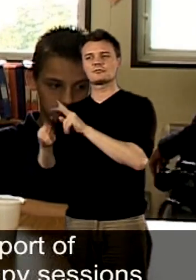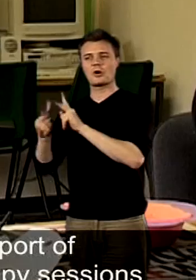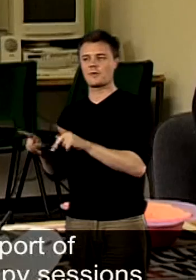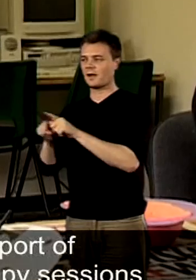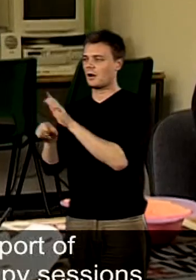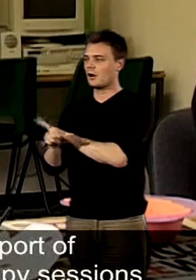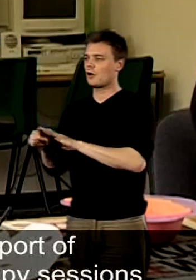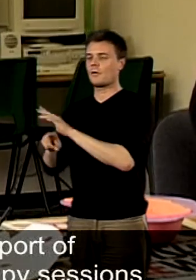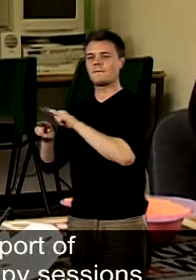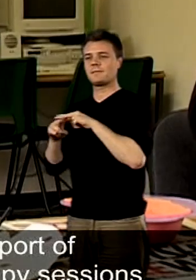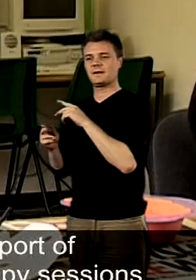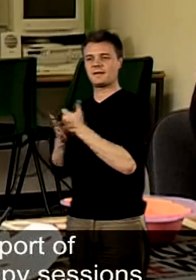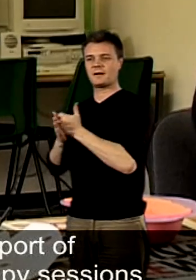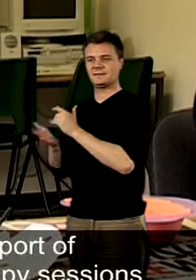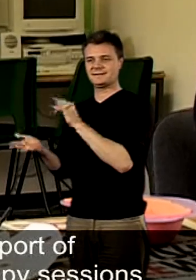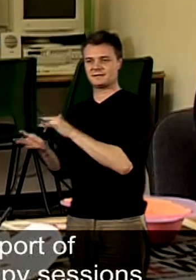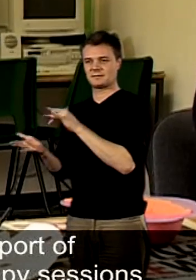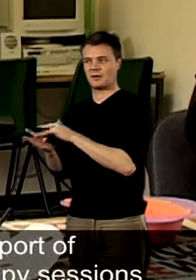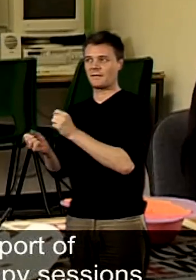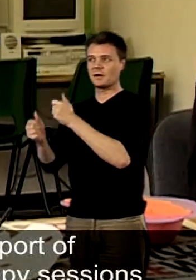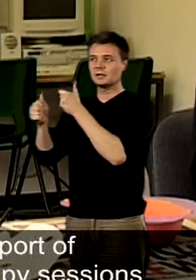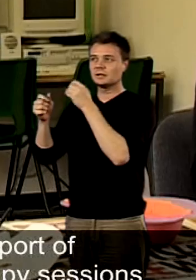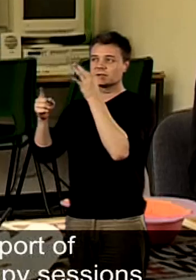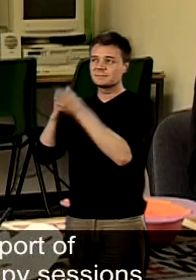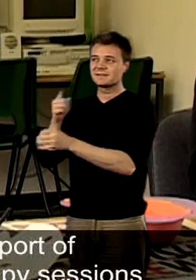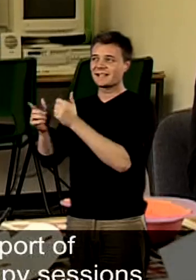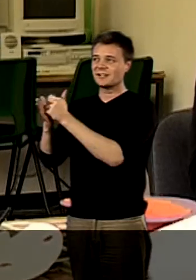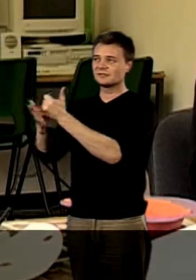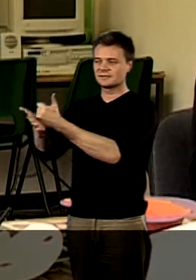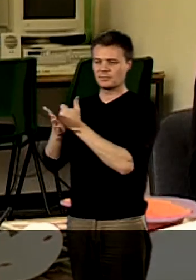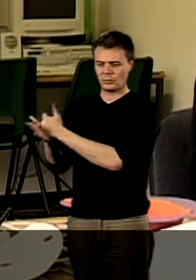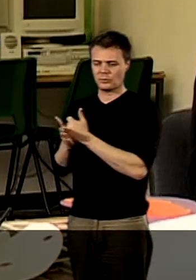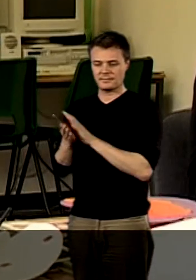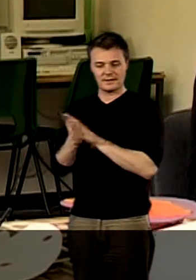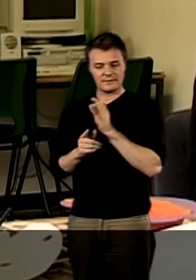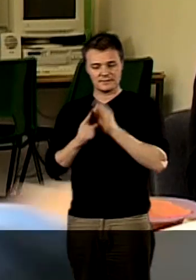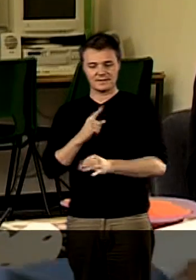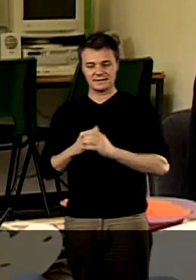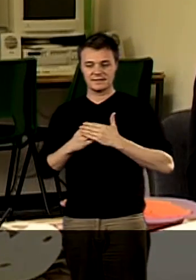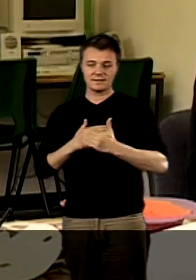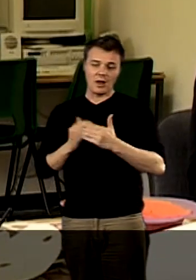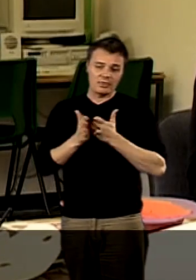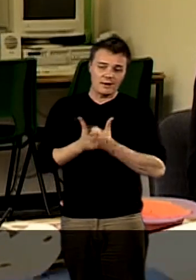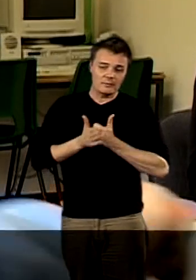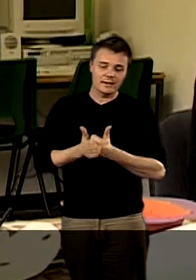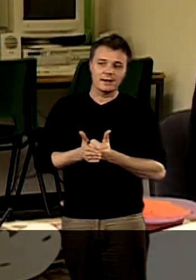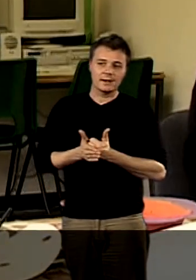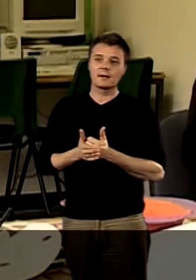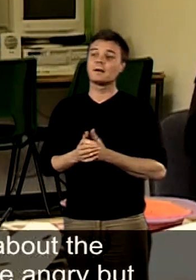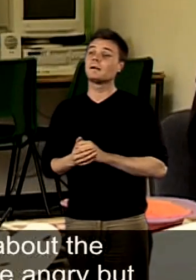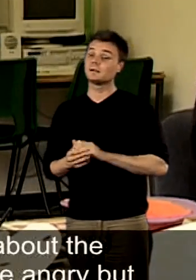therapy centre. With the support of agencies, staff run a range of therapy sessions to meet students' needs, including anger